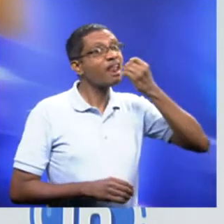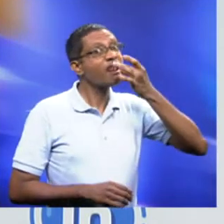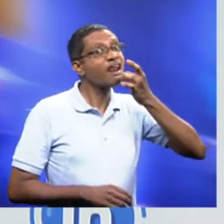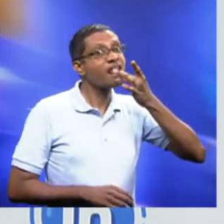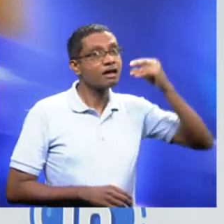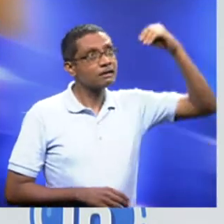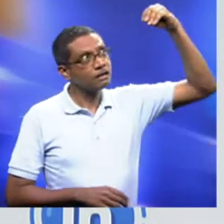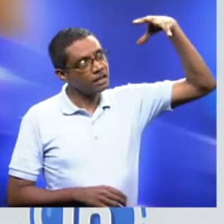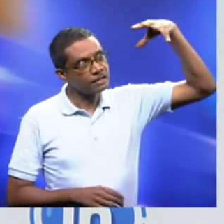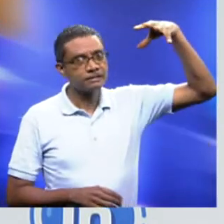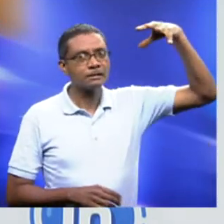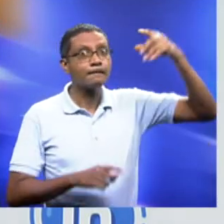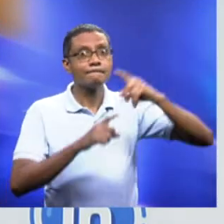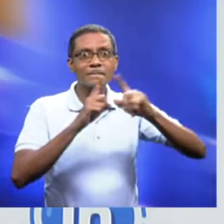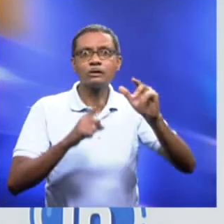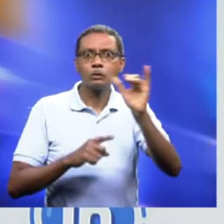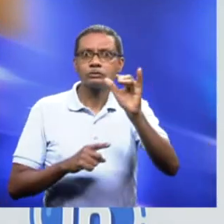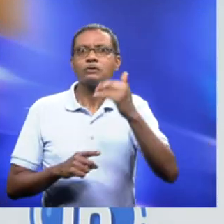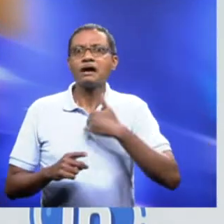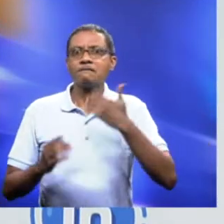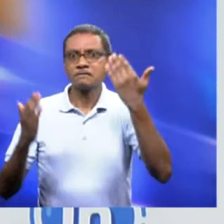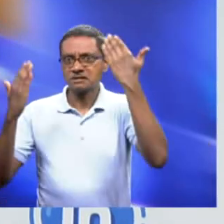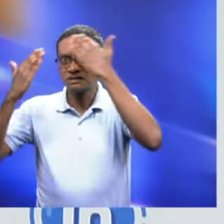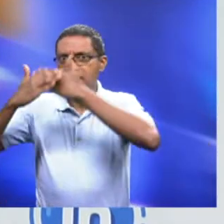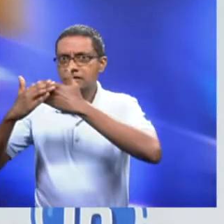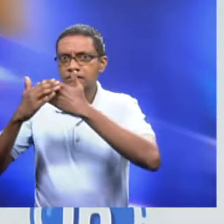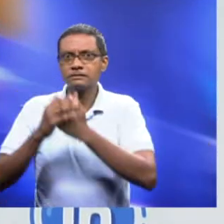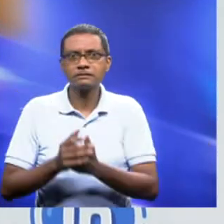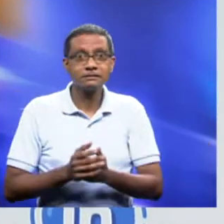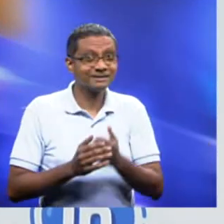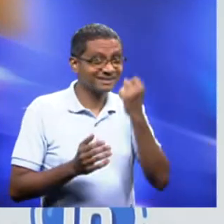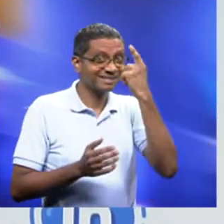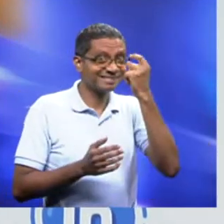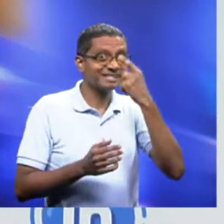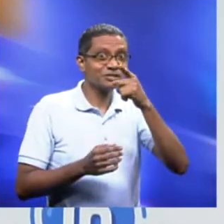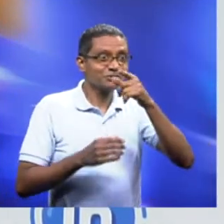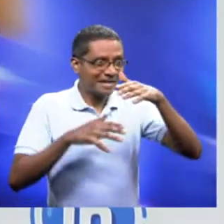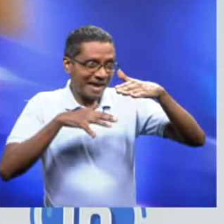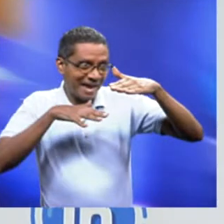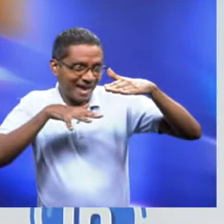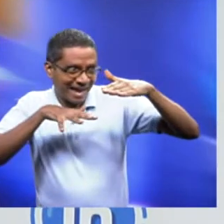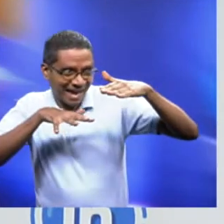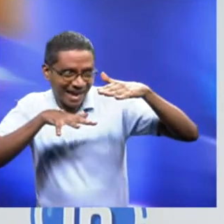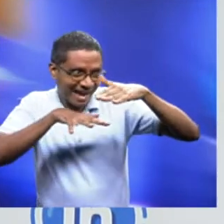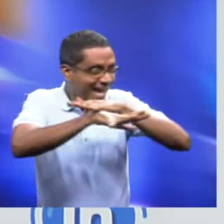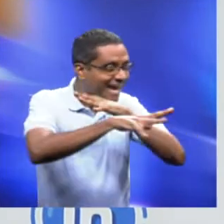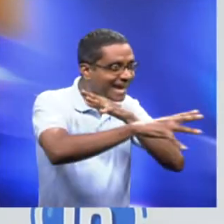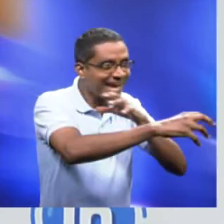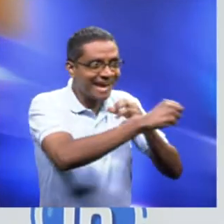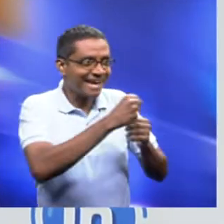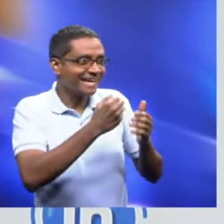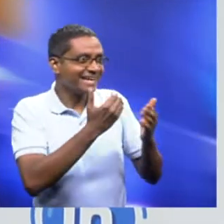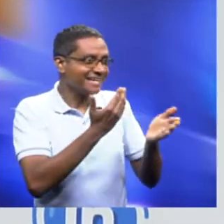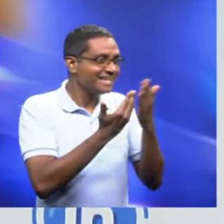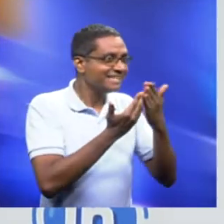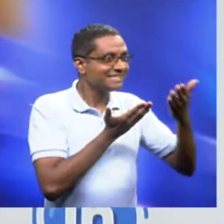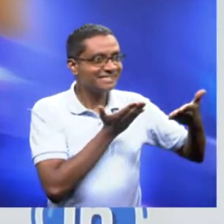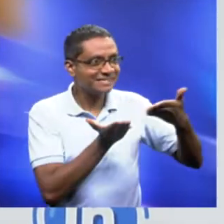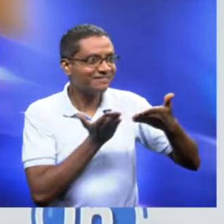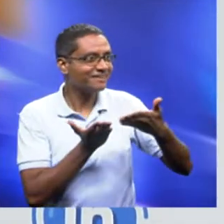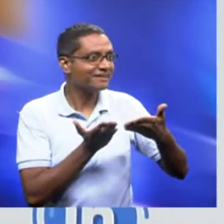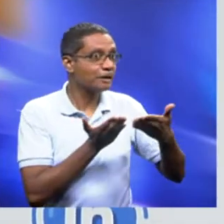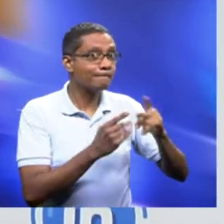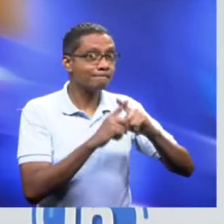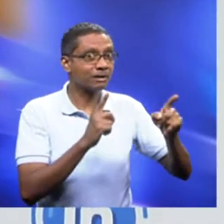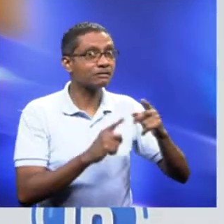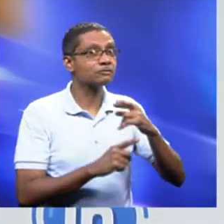realize the ability to have access comes at a risk, and a personal risk at that. And one of the